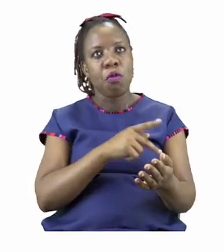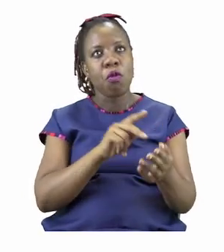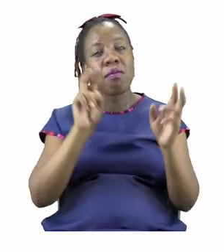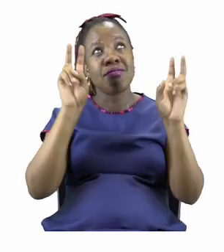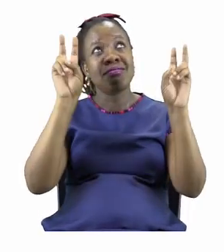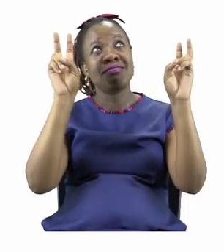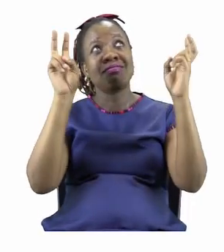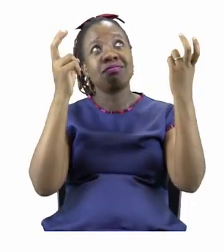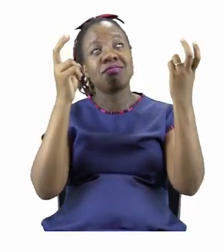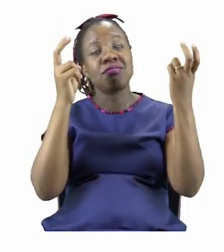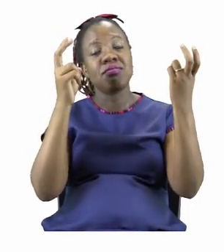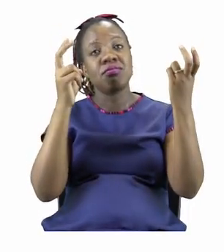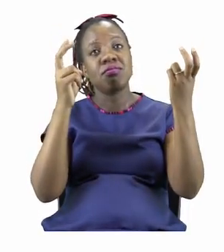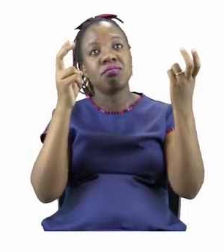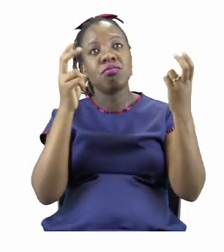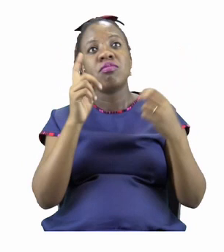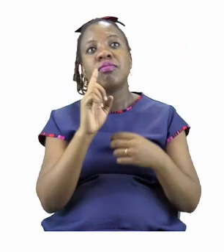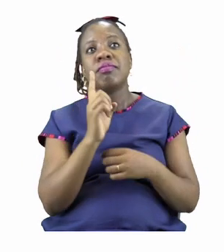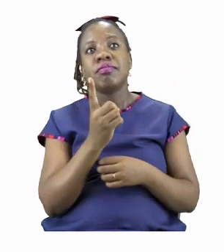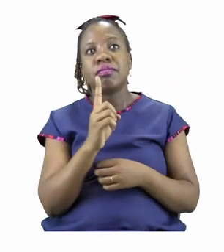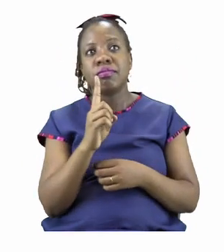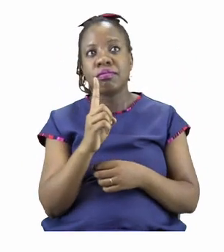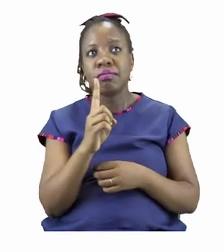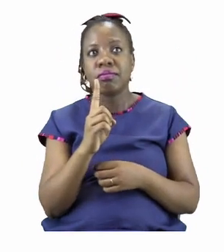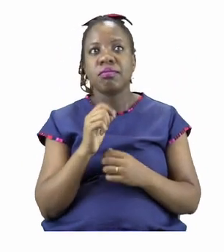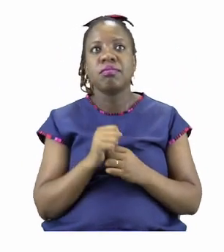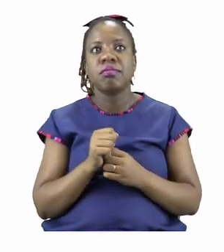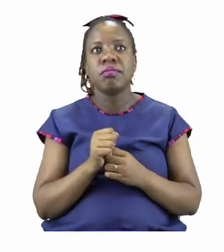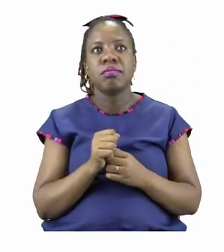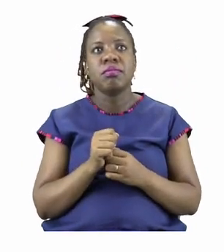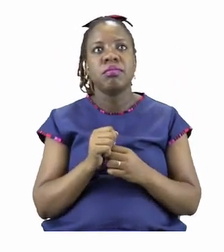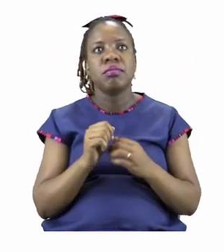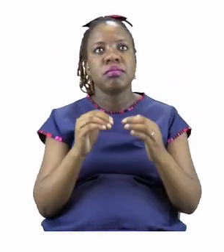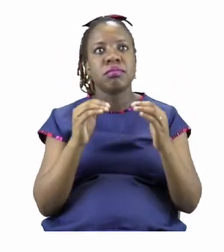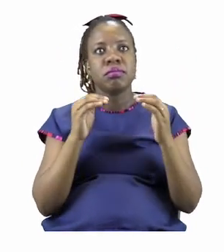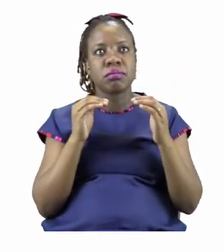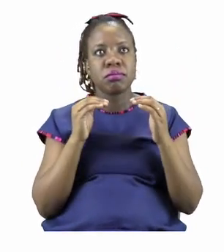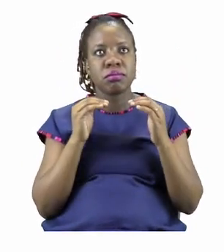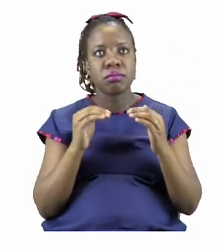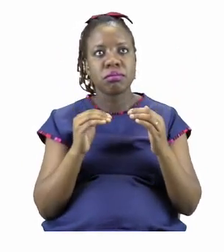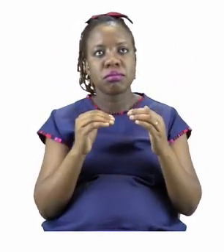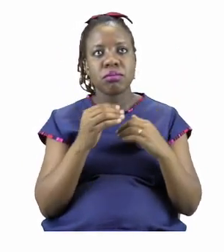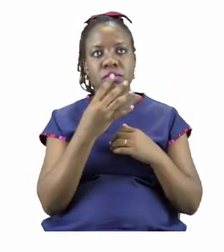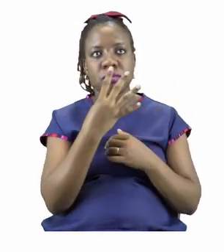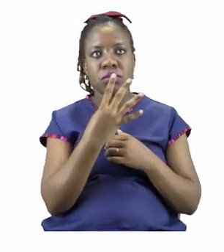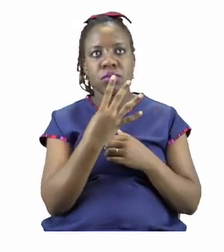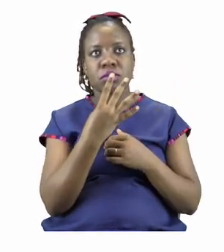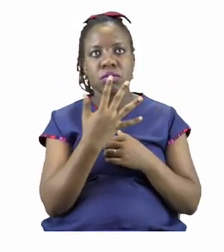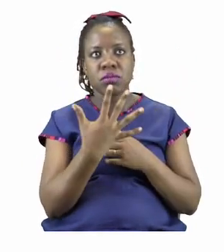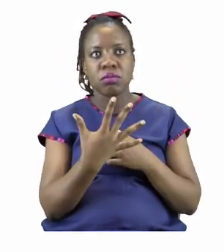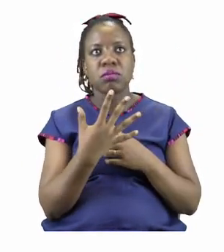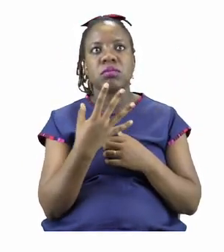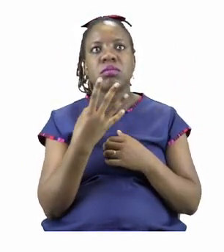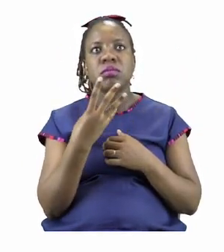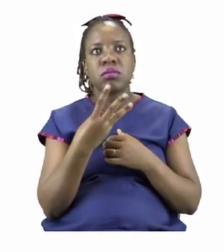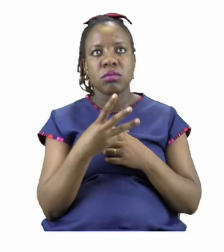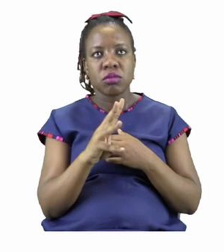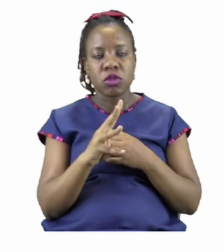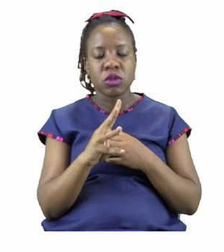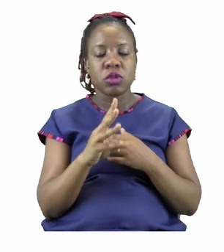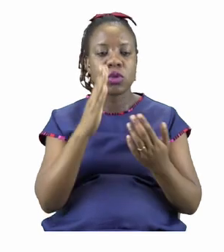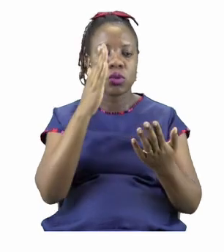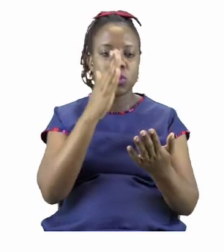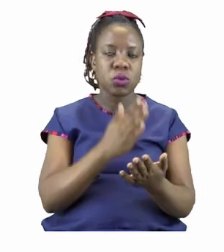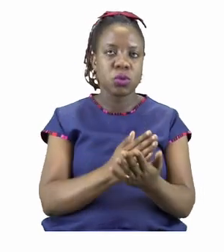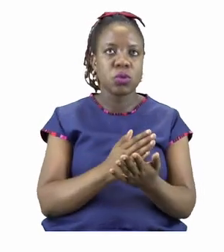need to choose true or false and then circle. For number 4, leaves fall